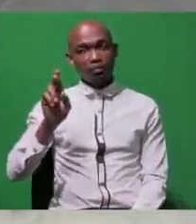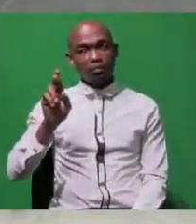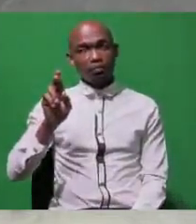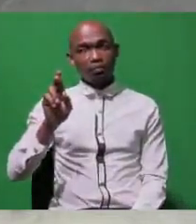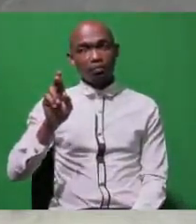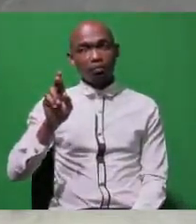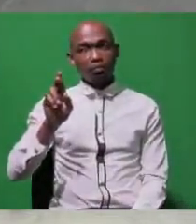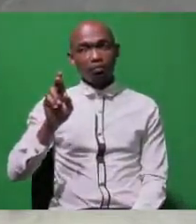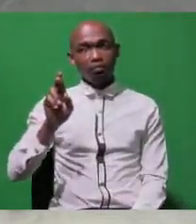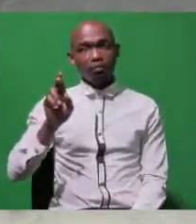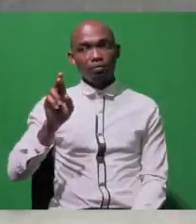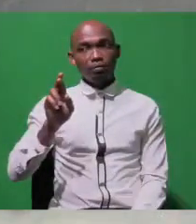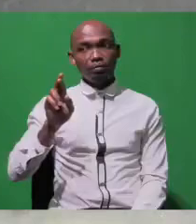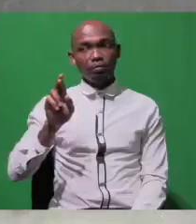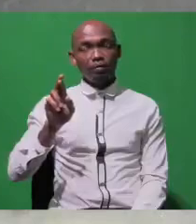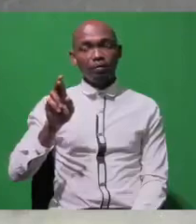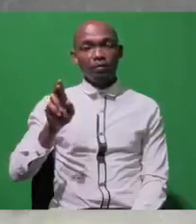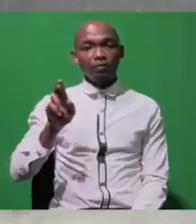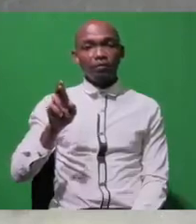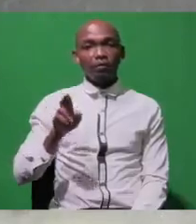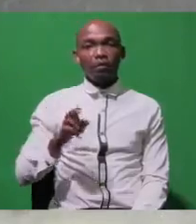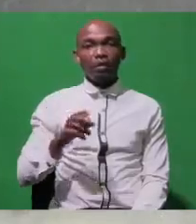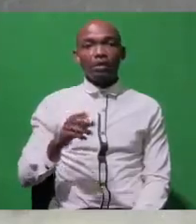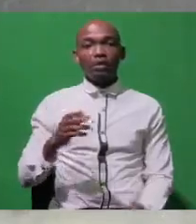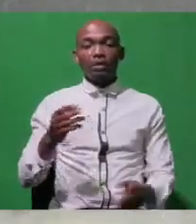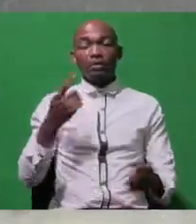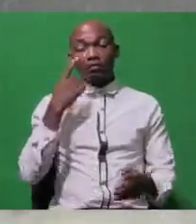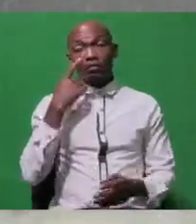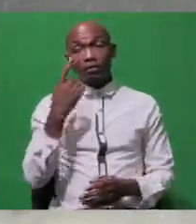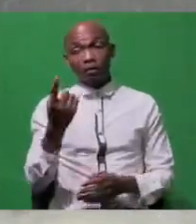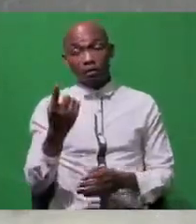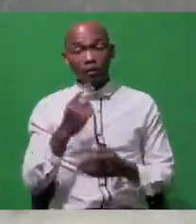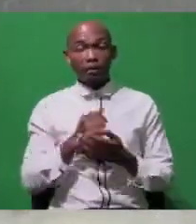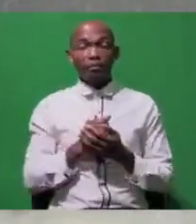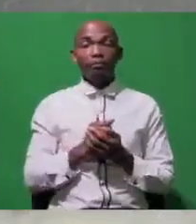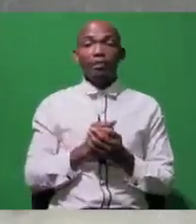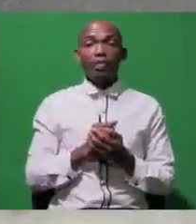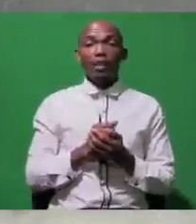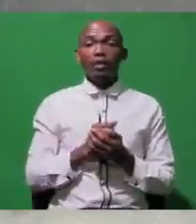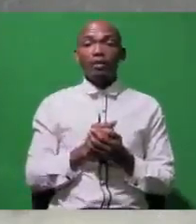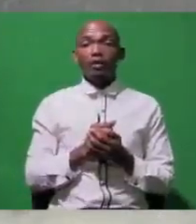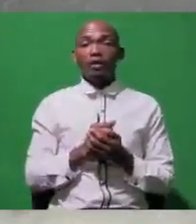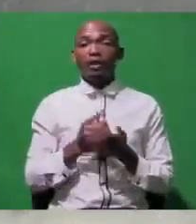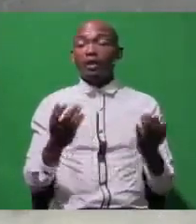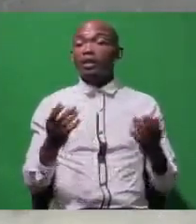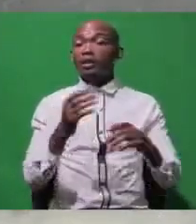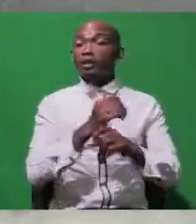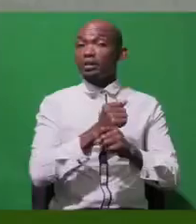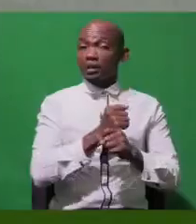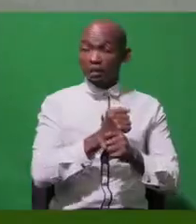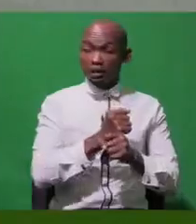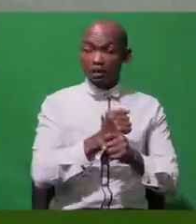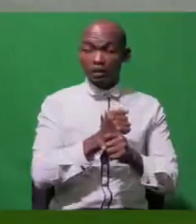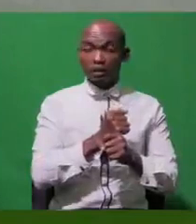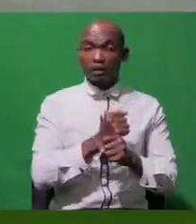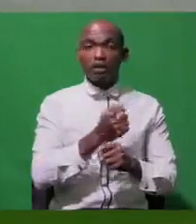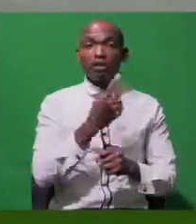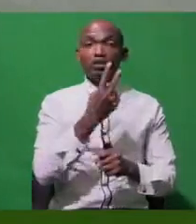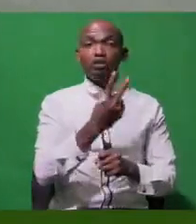F. Salom is a debtor. Have you seen? And owed